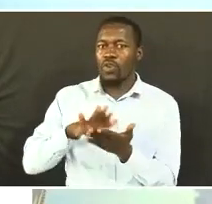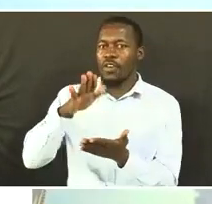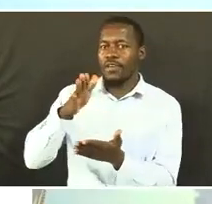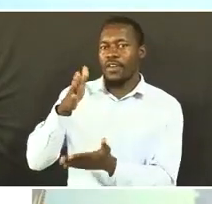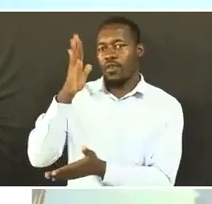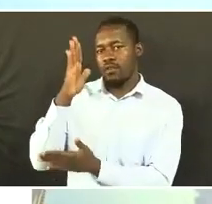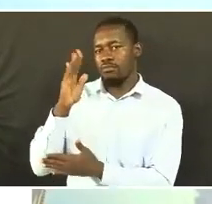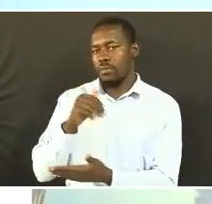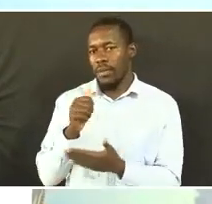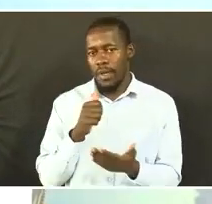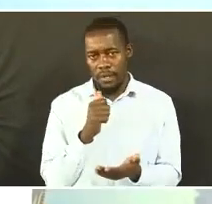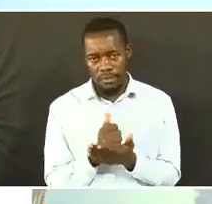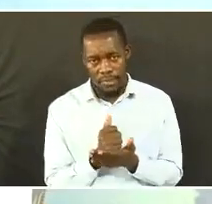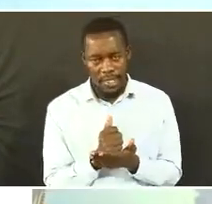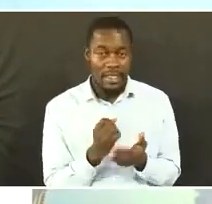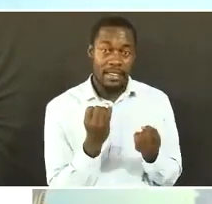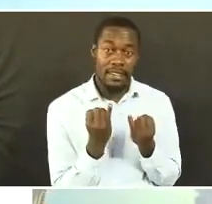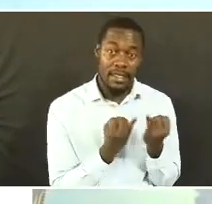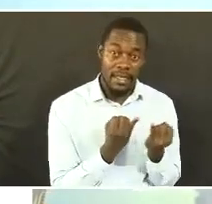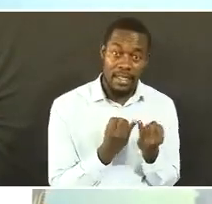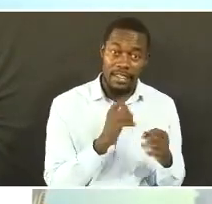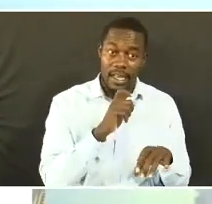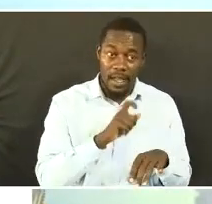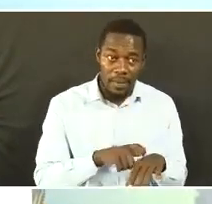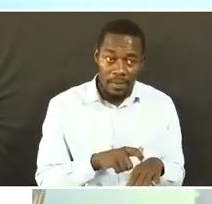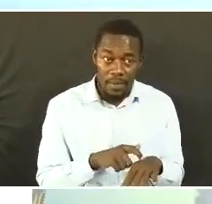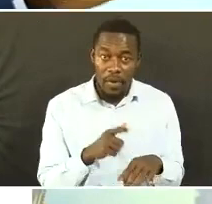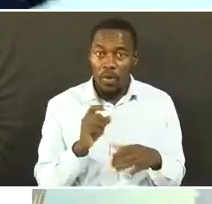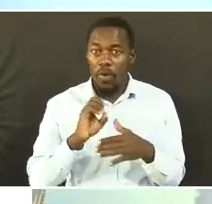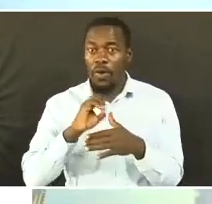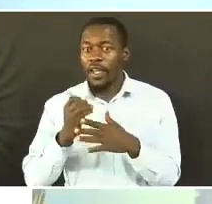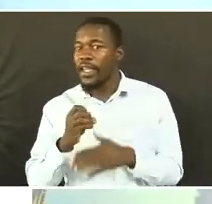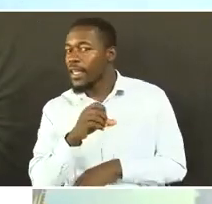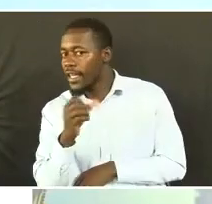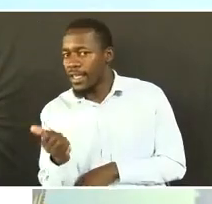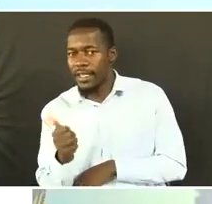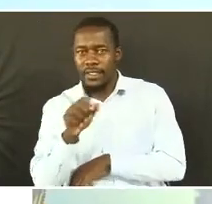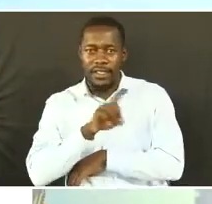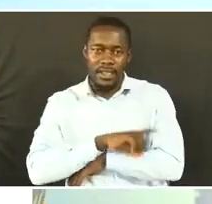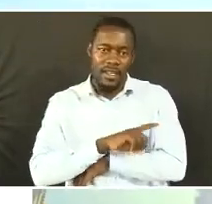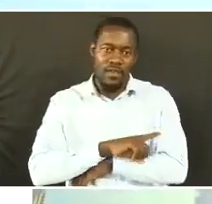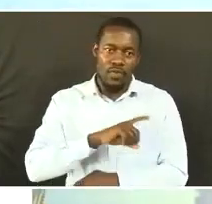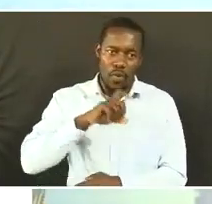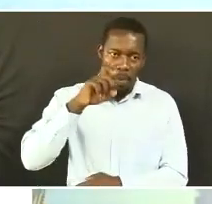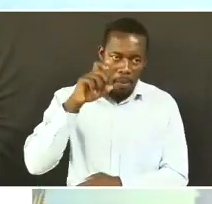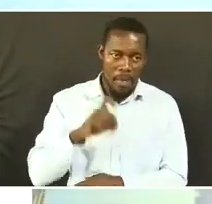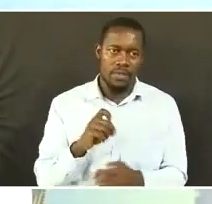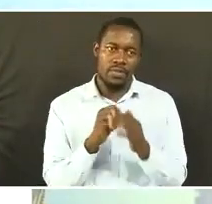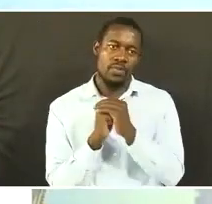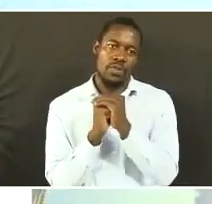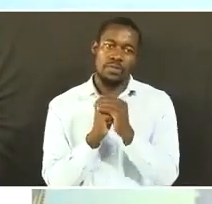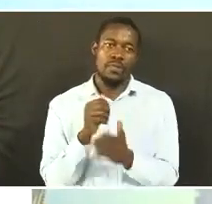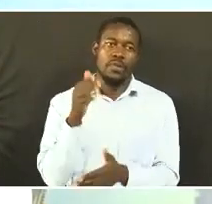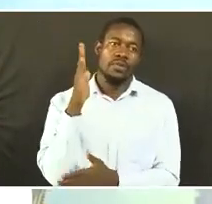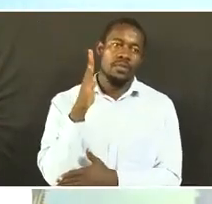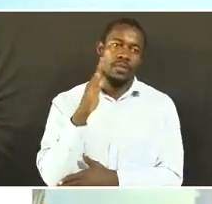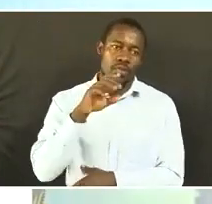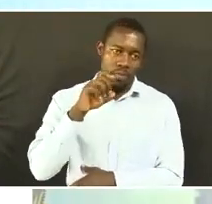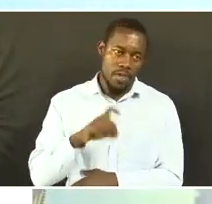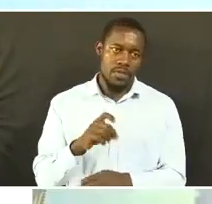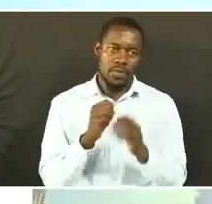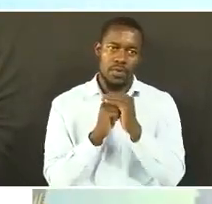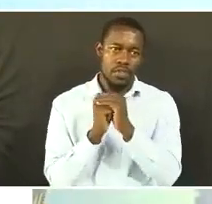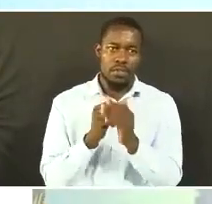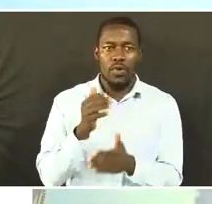amen? Whether it's the Sabbath hours or whether it's his call to return the tithe, whatever of ours that